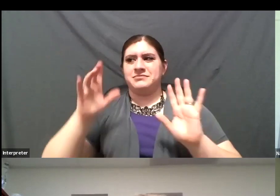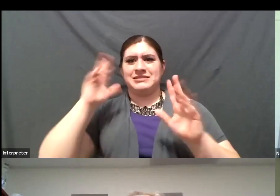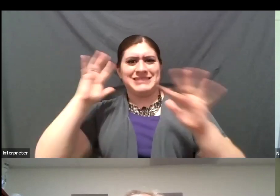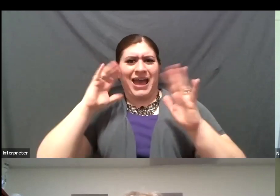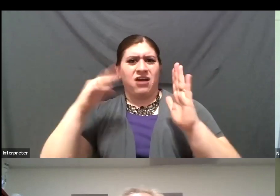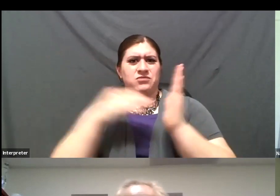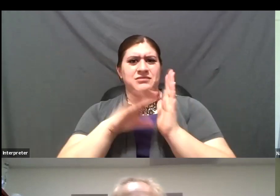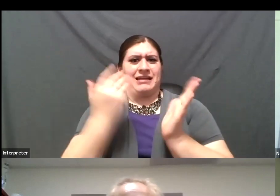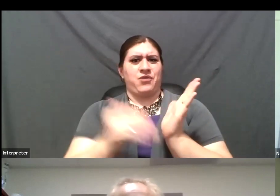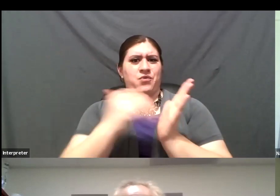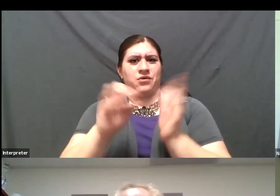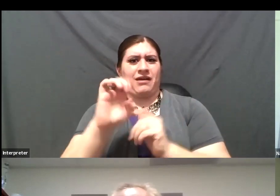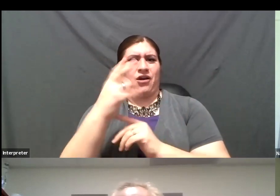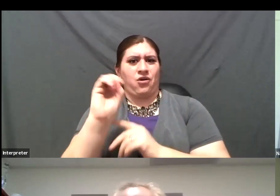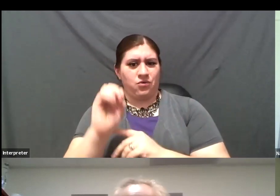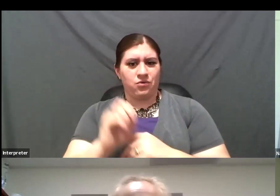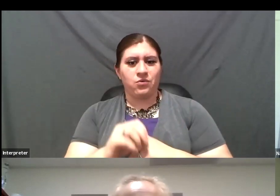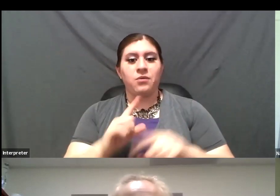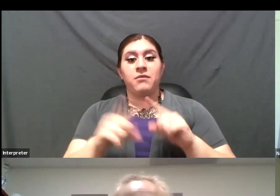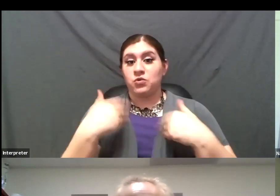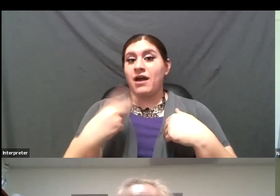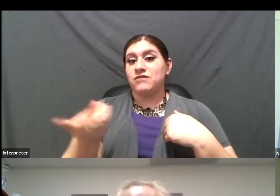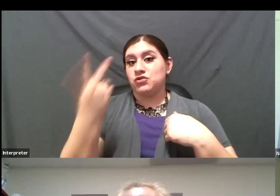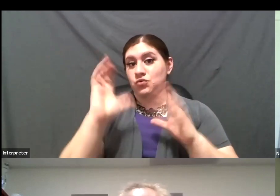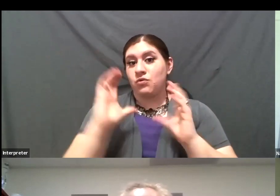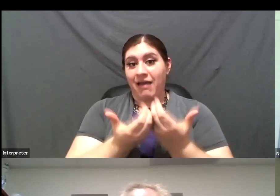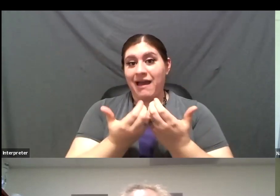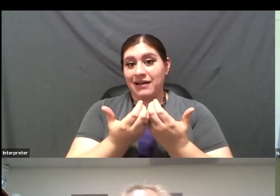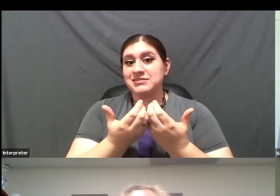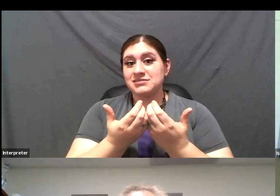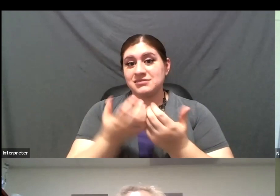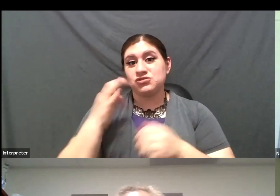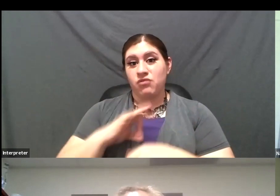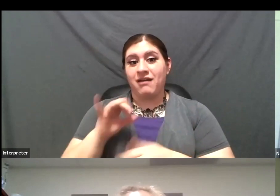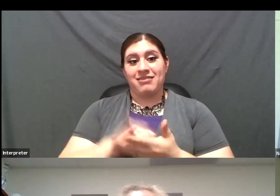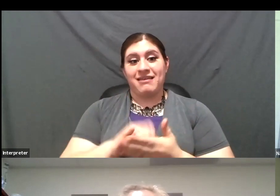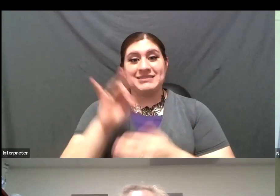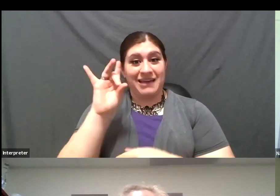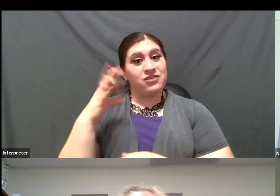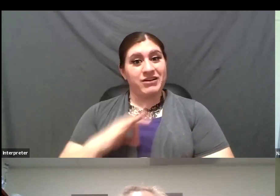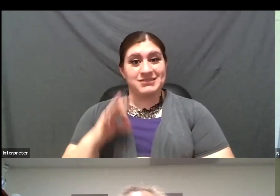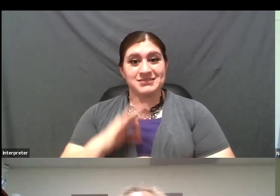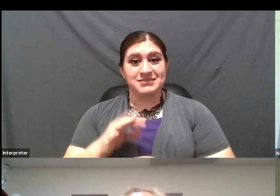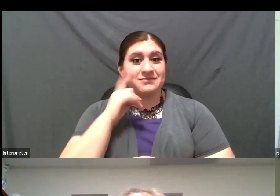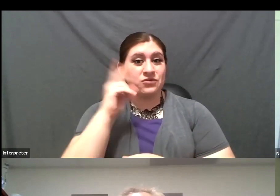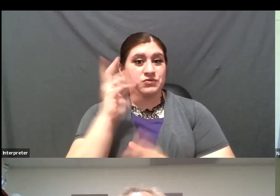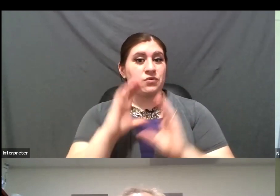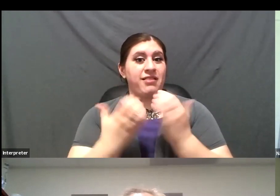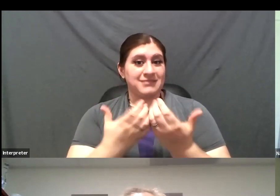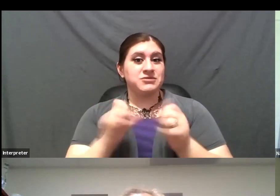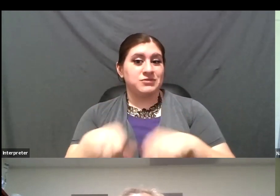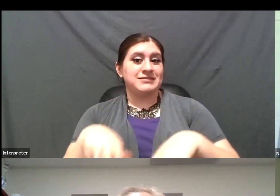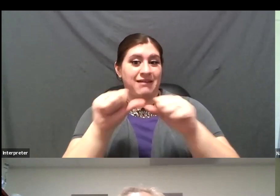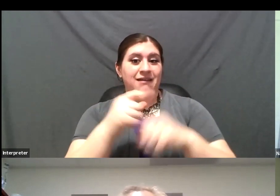In addition, by the way, you get 2 courses worth of credit. That's 8 credits for the 2 courses that you have to take, one